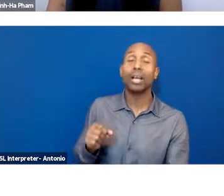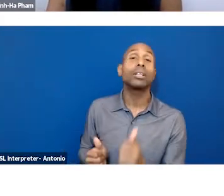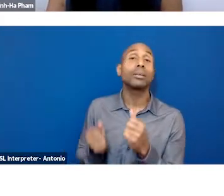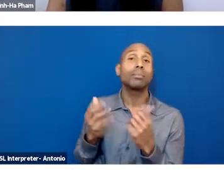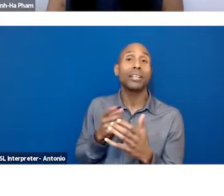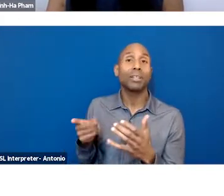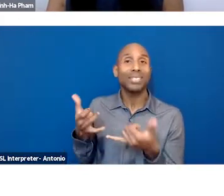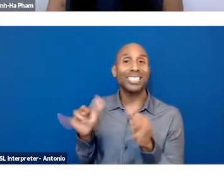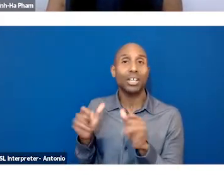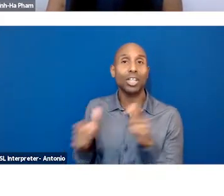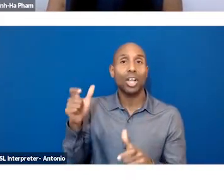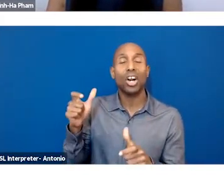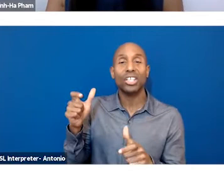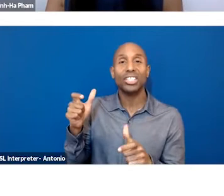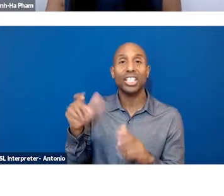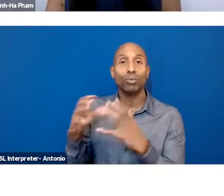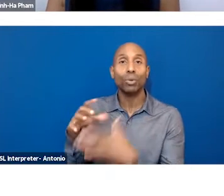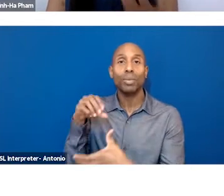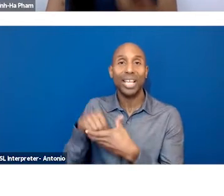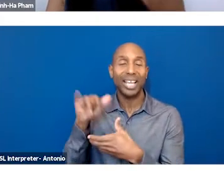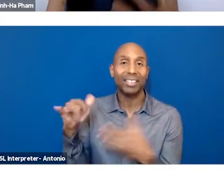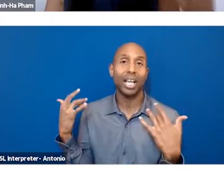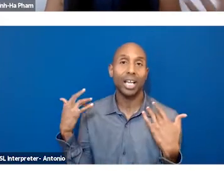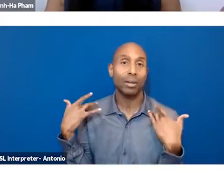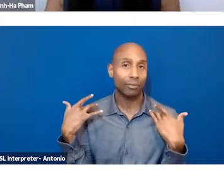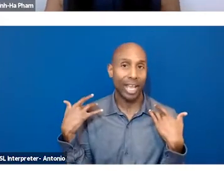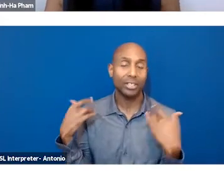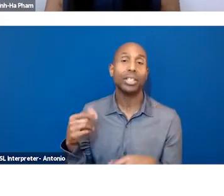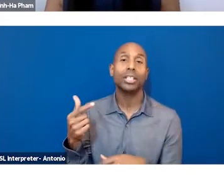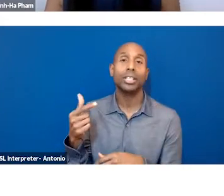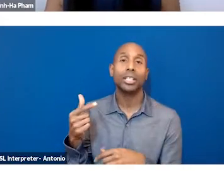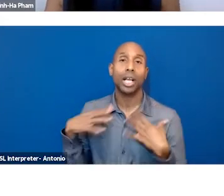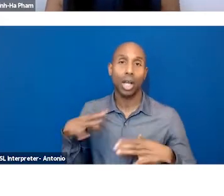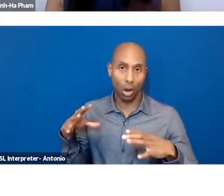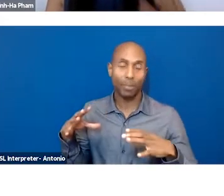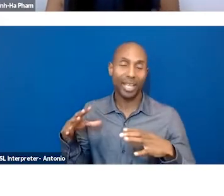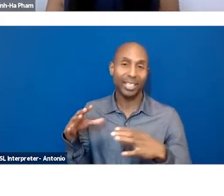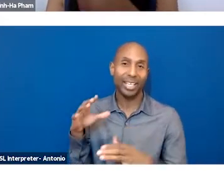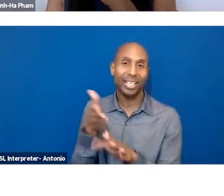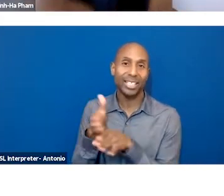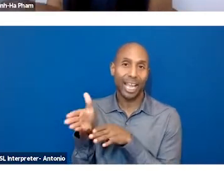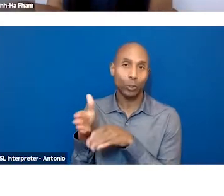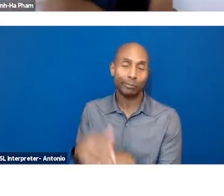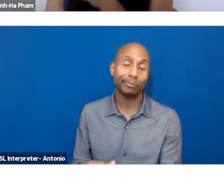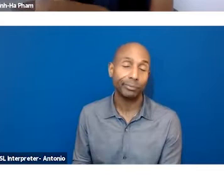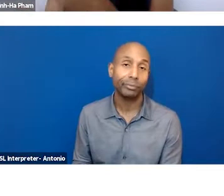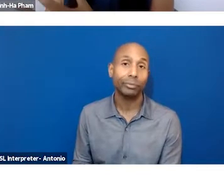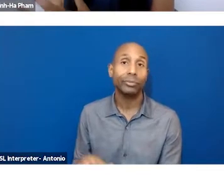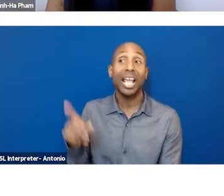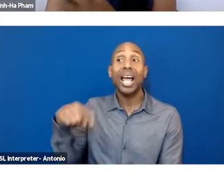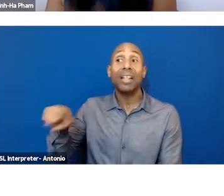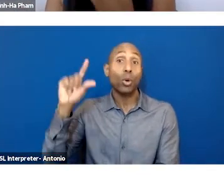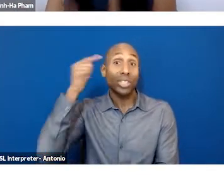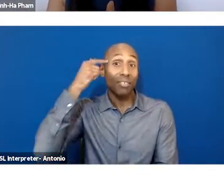garment sector, right? It's because it's in their nature, right? Garment workers in the global South, women in